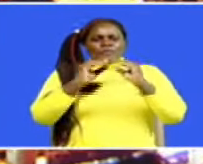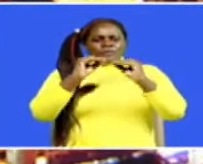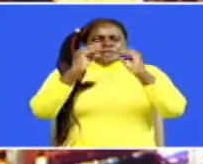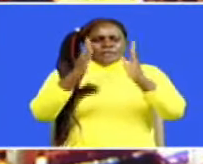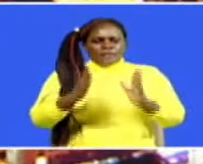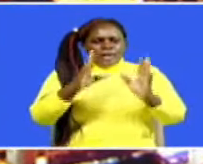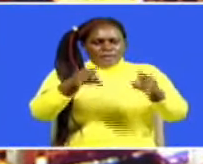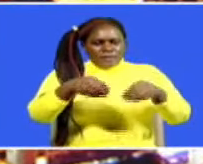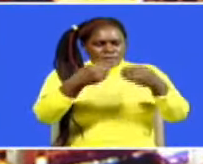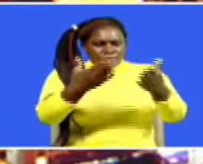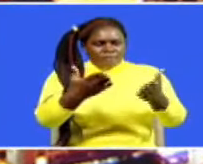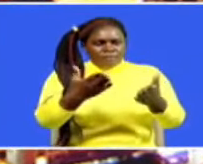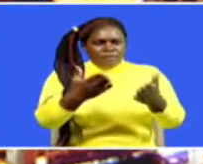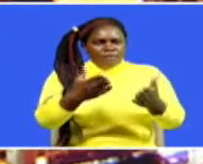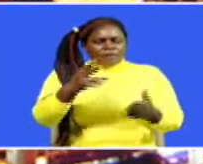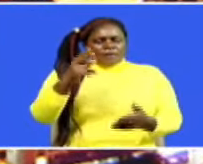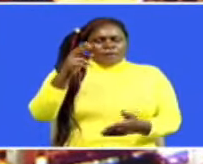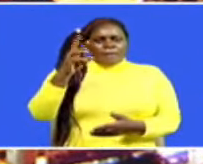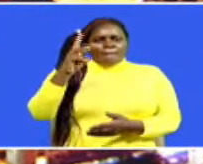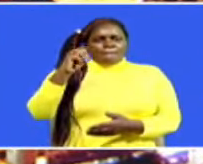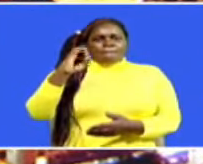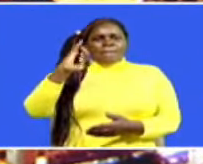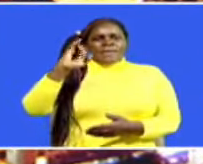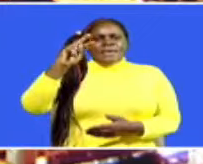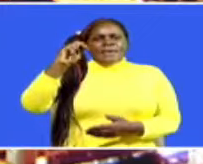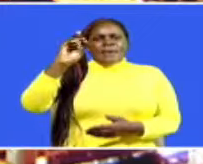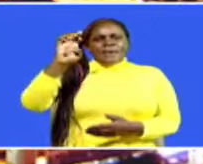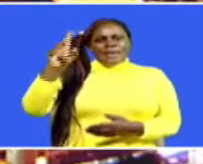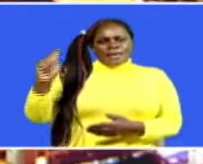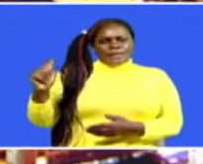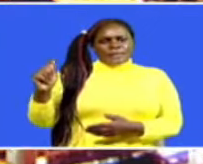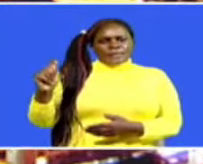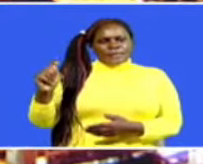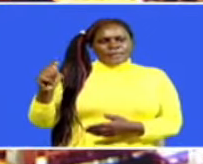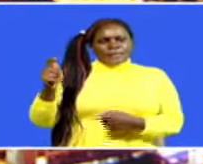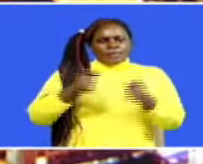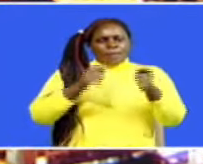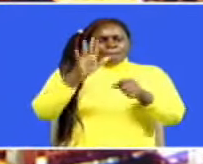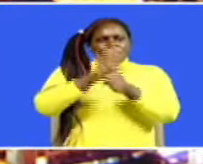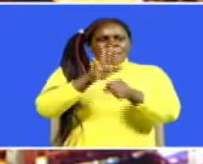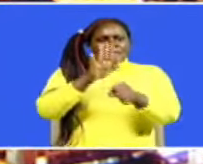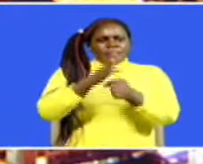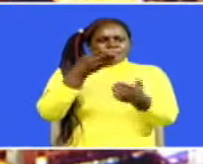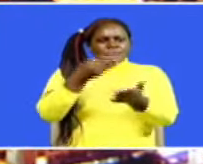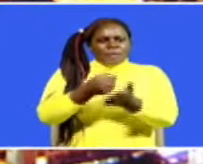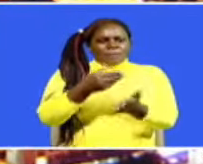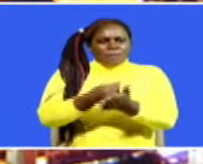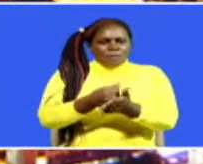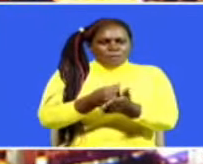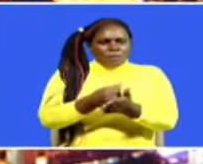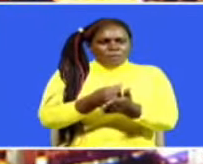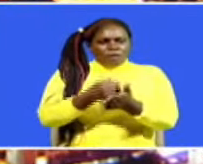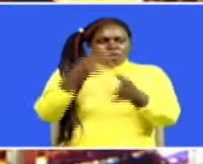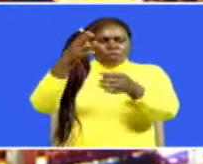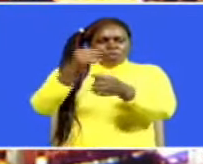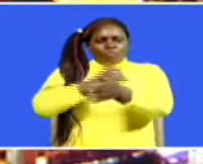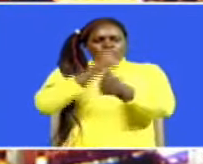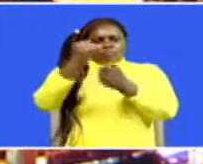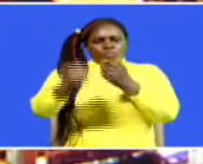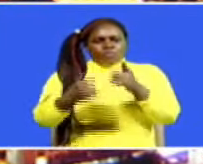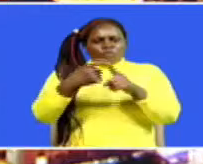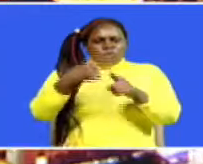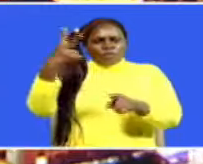teachers by the service provider Bliss Healthcare Limited that has been running the multi-billion shilling teachers' medical cover